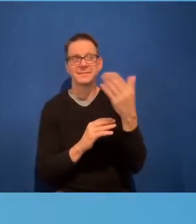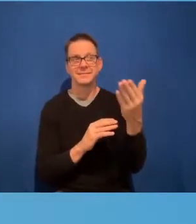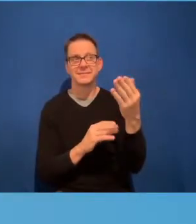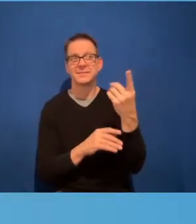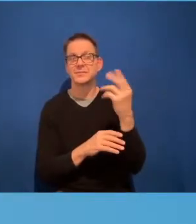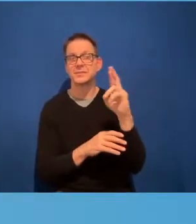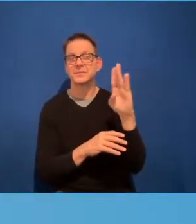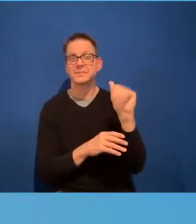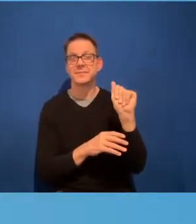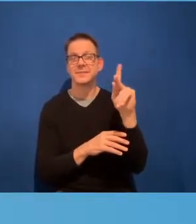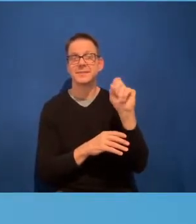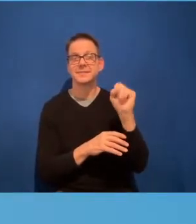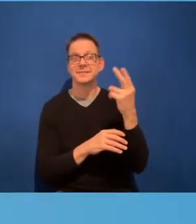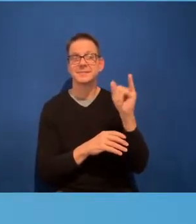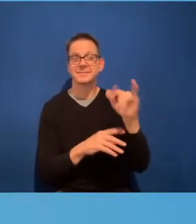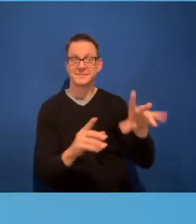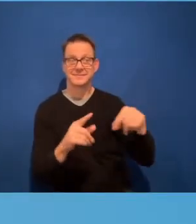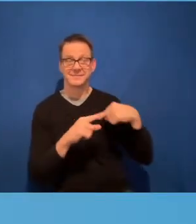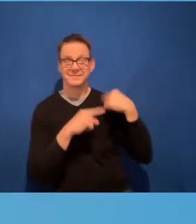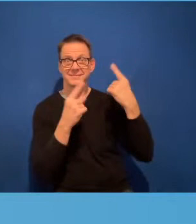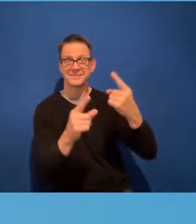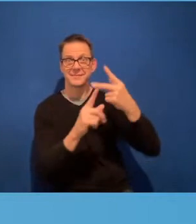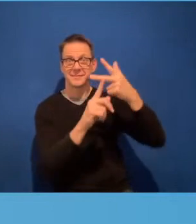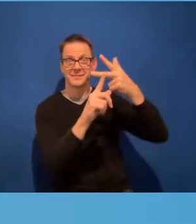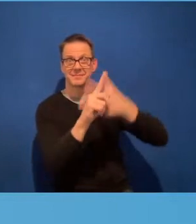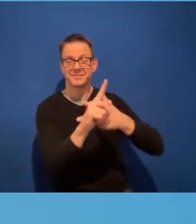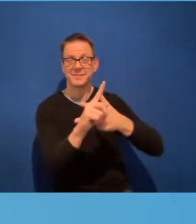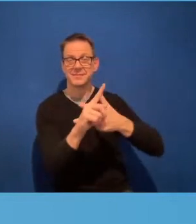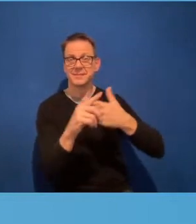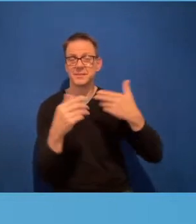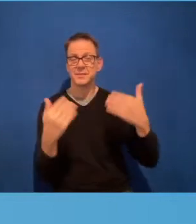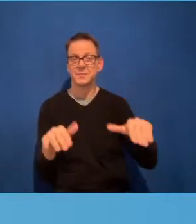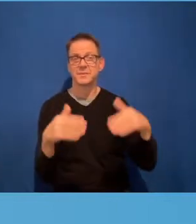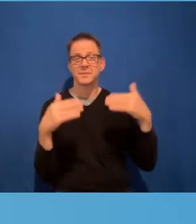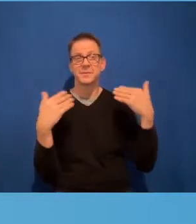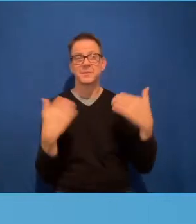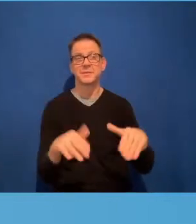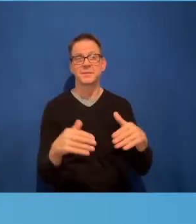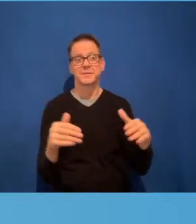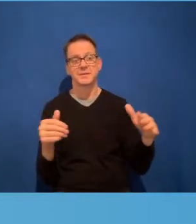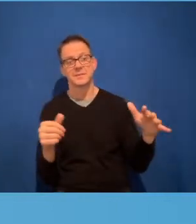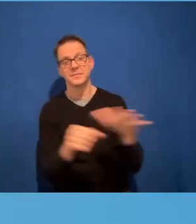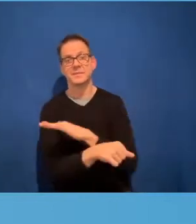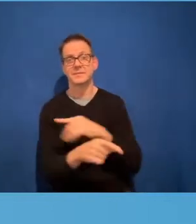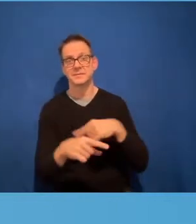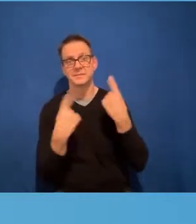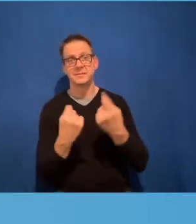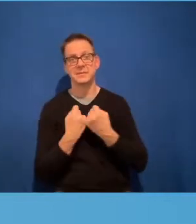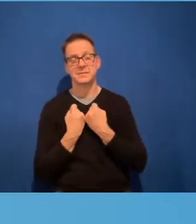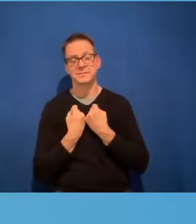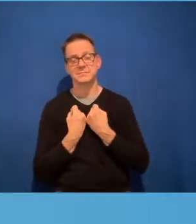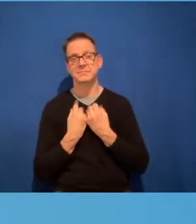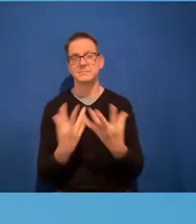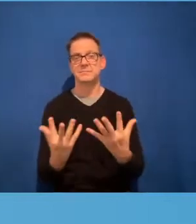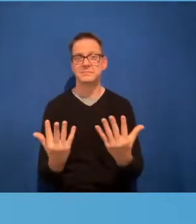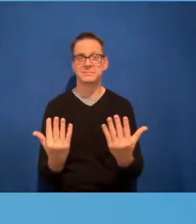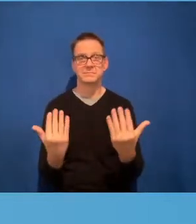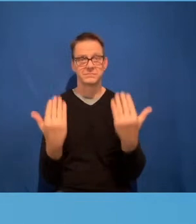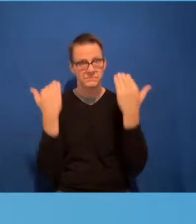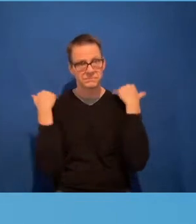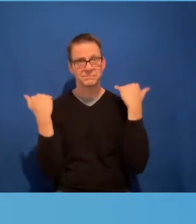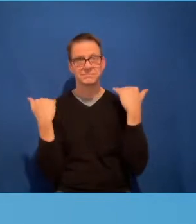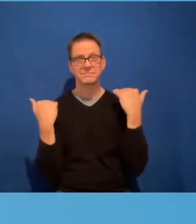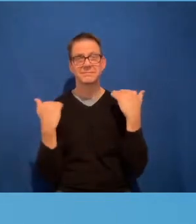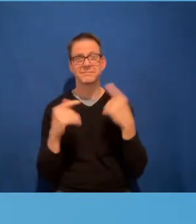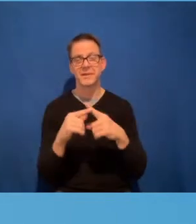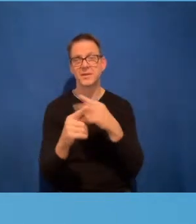months just completely and totally run off your feet and completely consumed by your hospital practice, let alone your